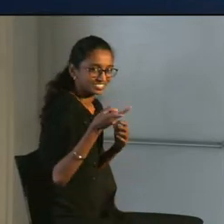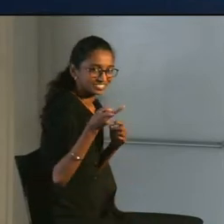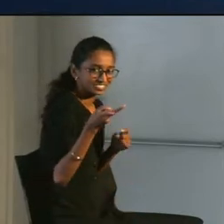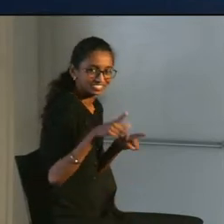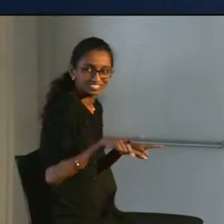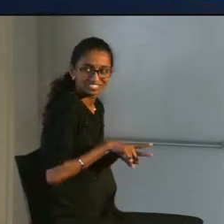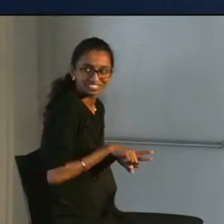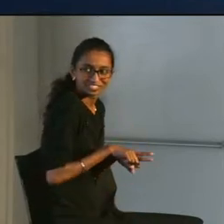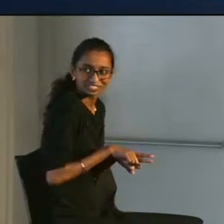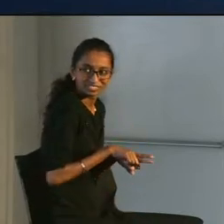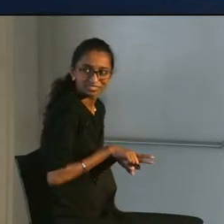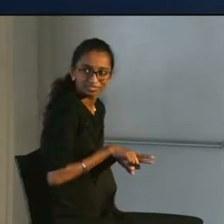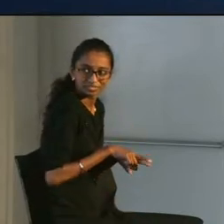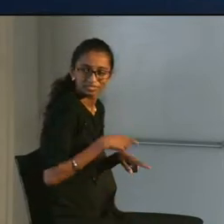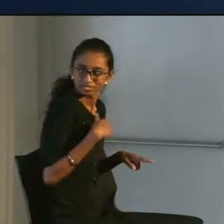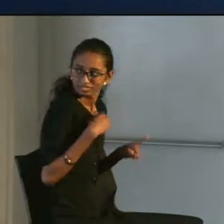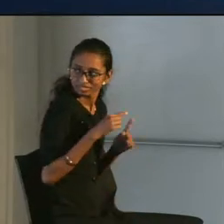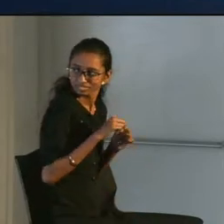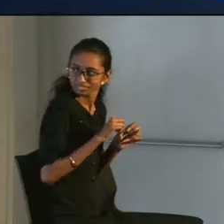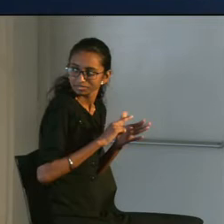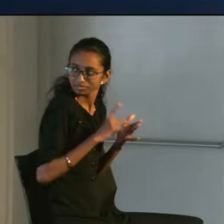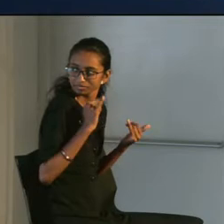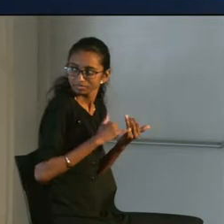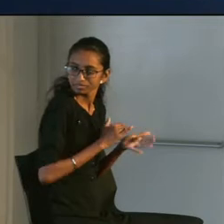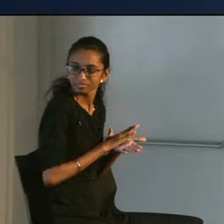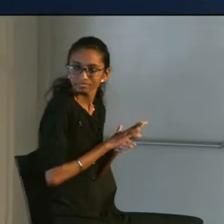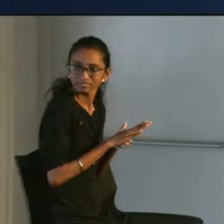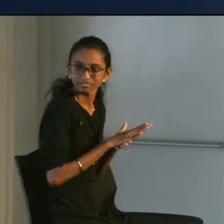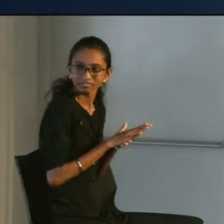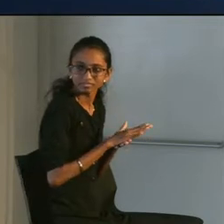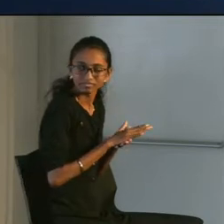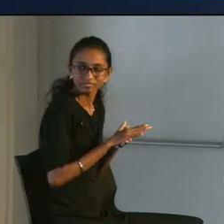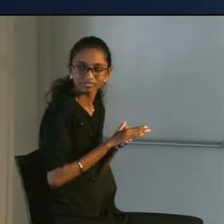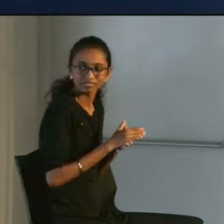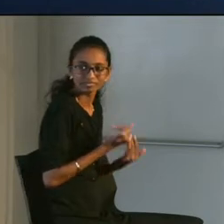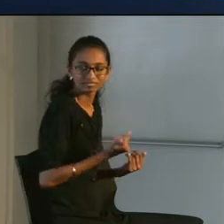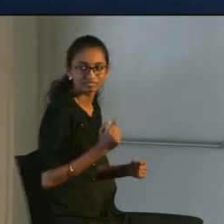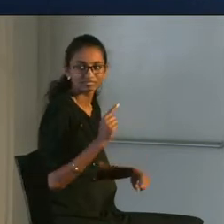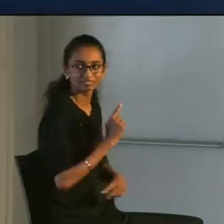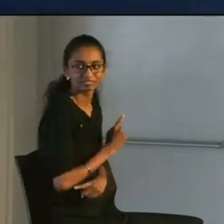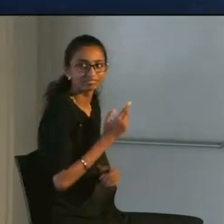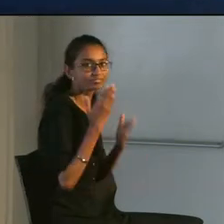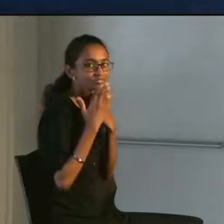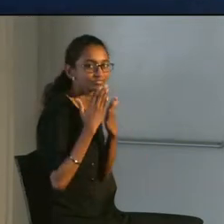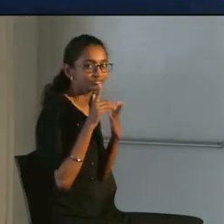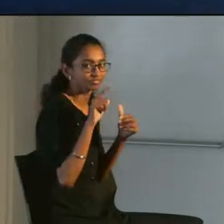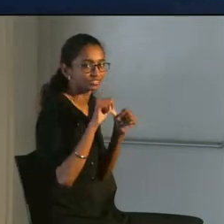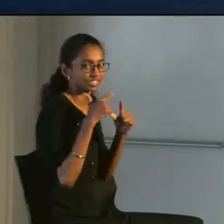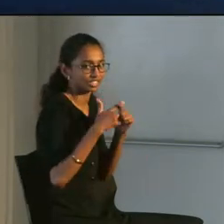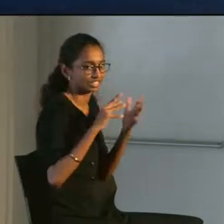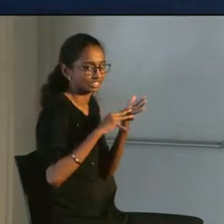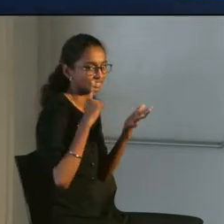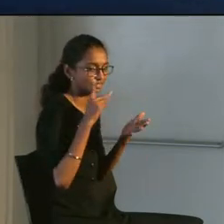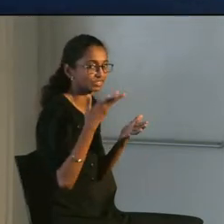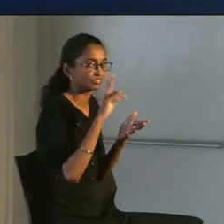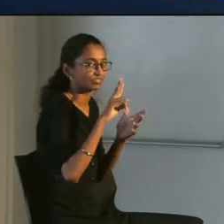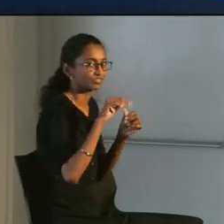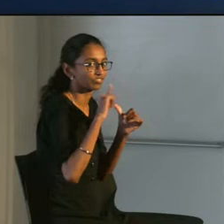my other panelists who are very much more animated than I would be today. Thank you, Lakshmi and Vaishali,